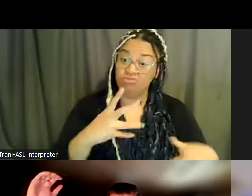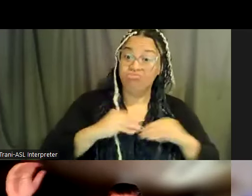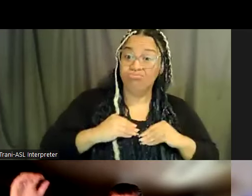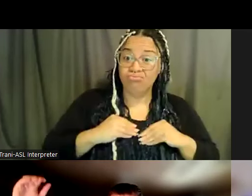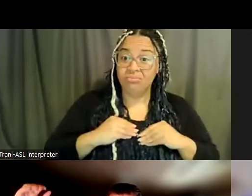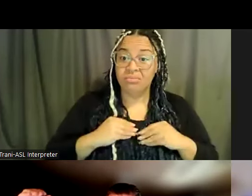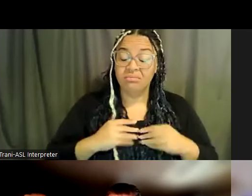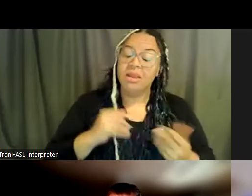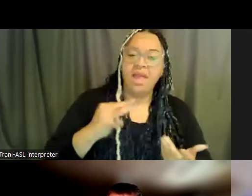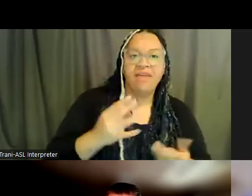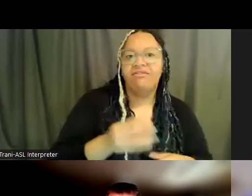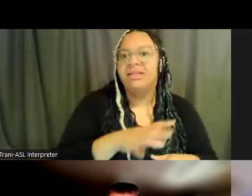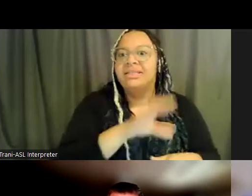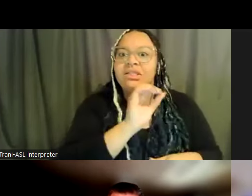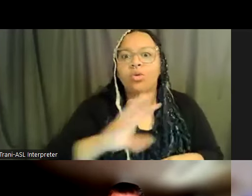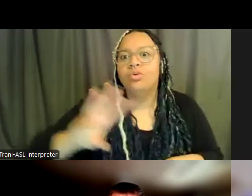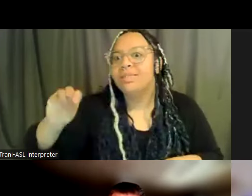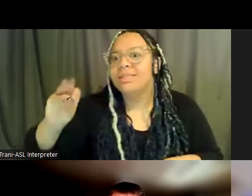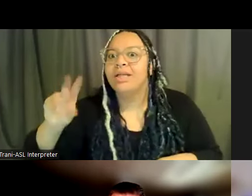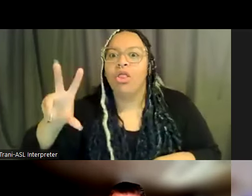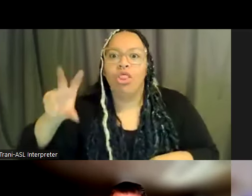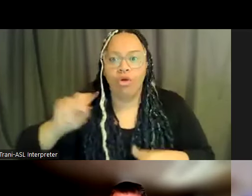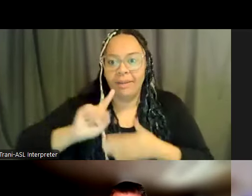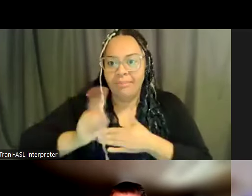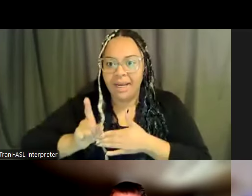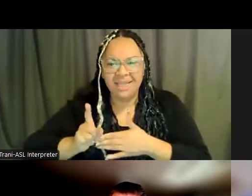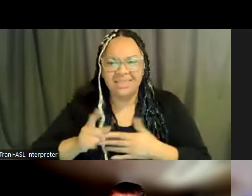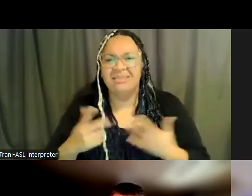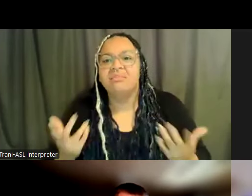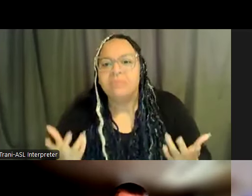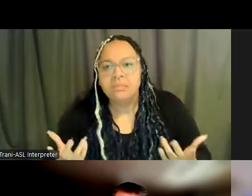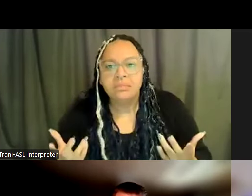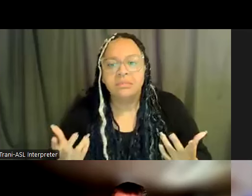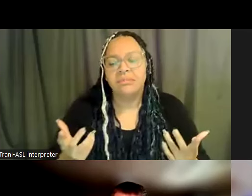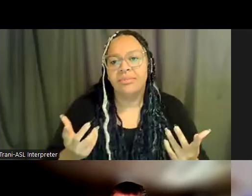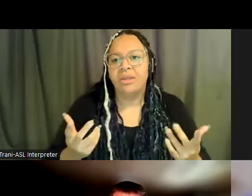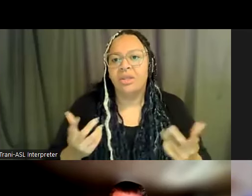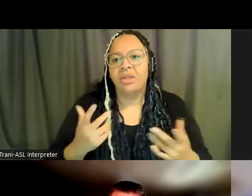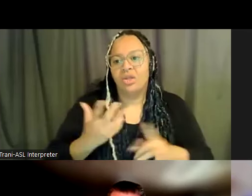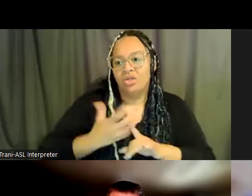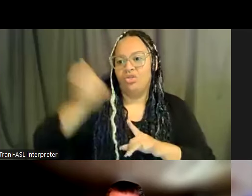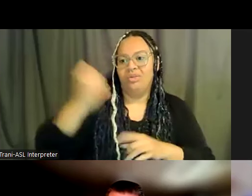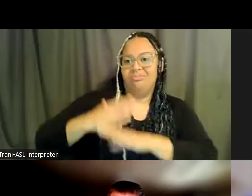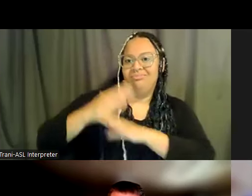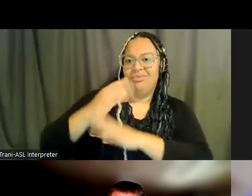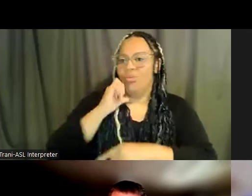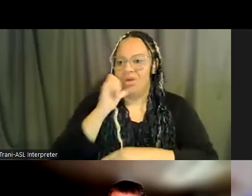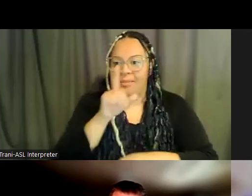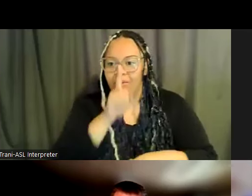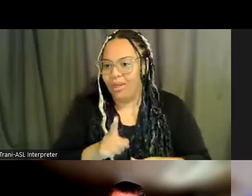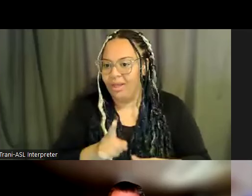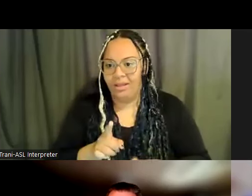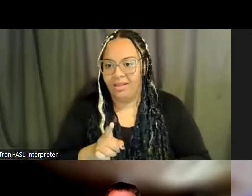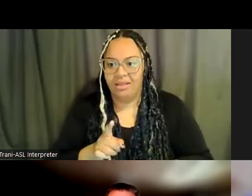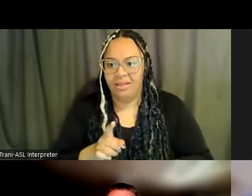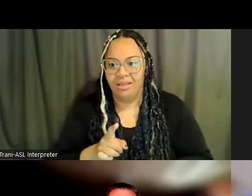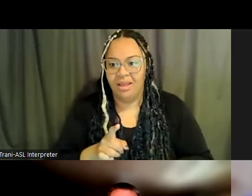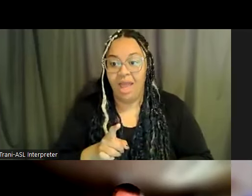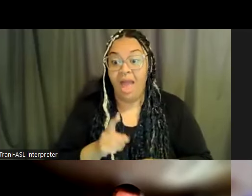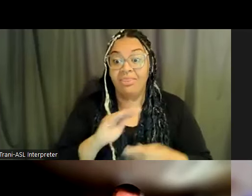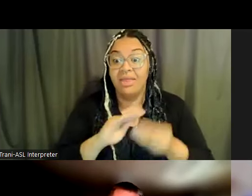to 60 within 30 to 60 minutes, suicide prevention wouldn't even be a thing. It would just happen, and the numbers would